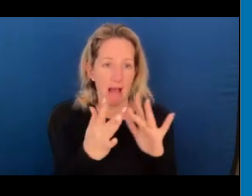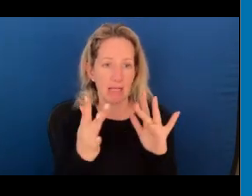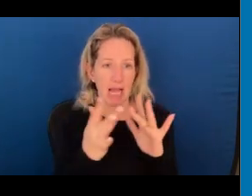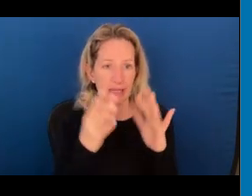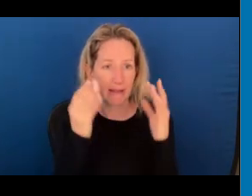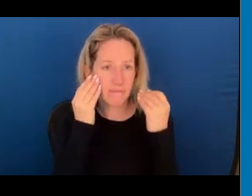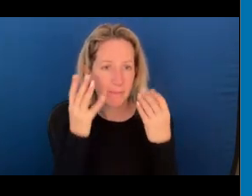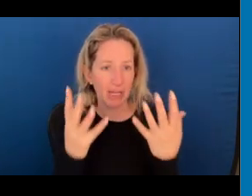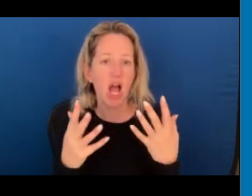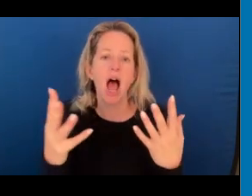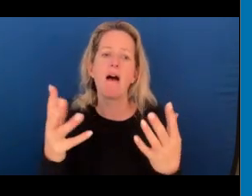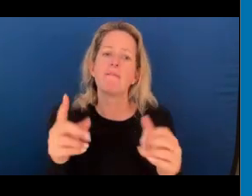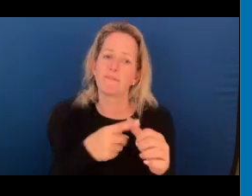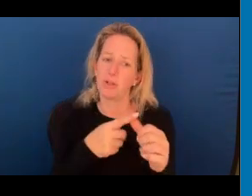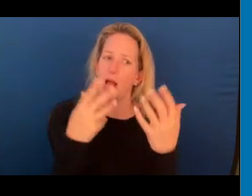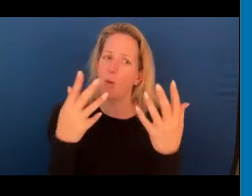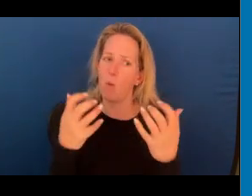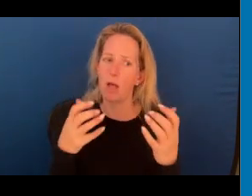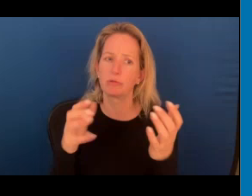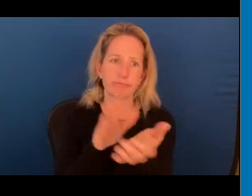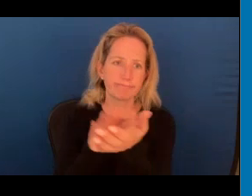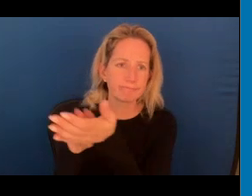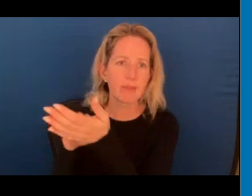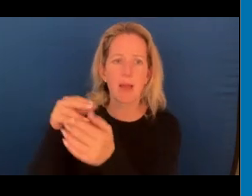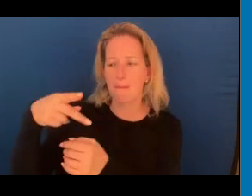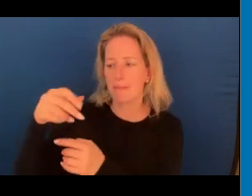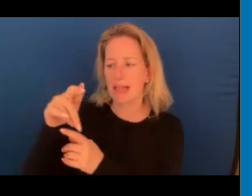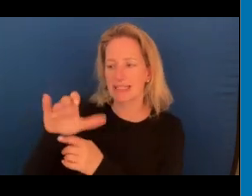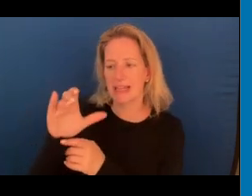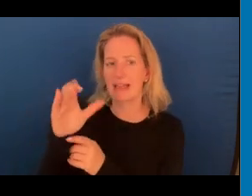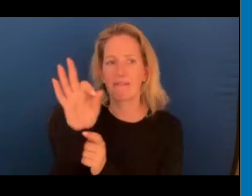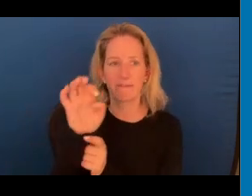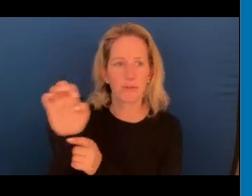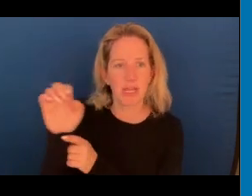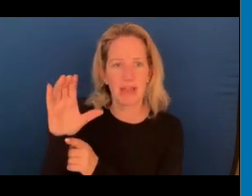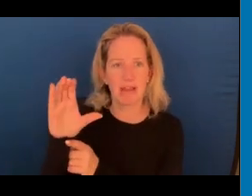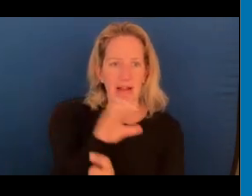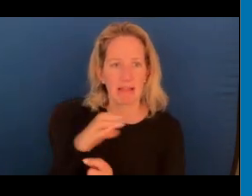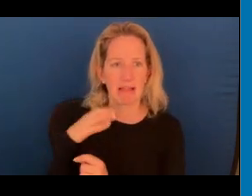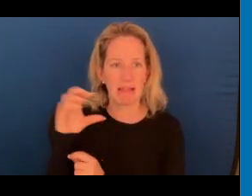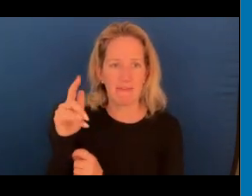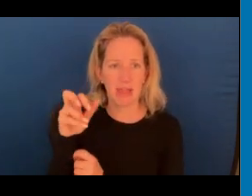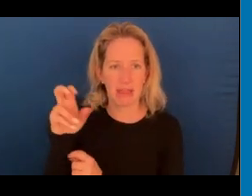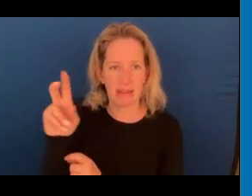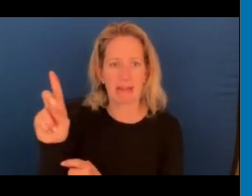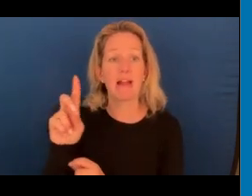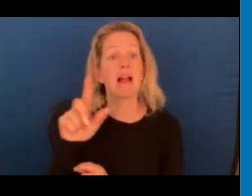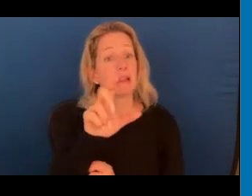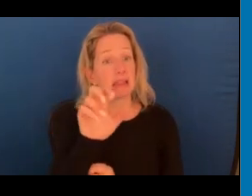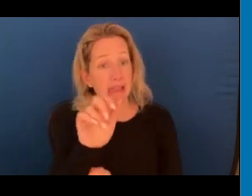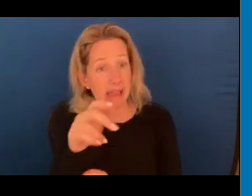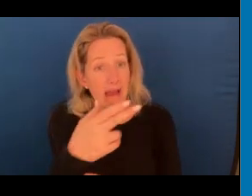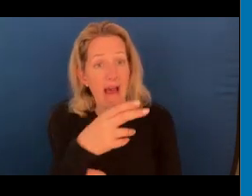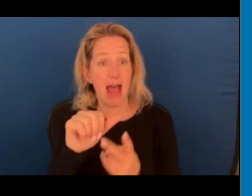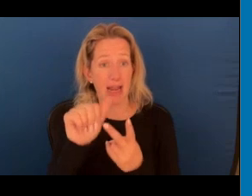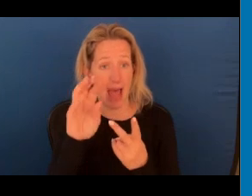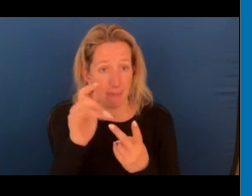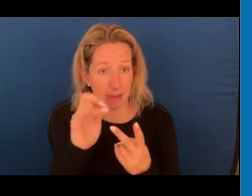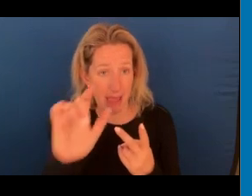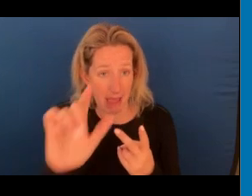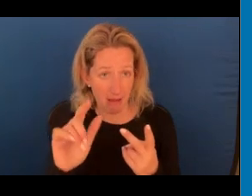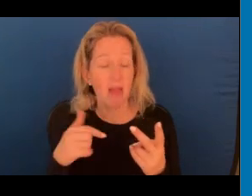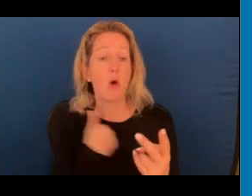finish with a shout out to Plastic Free Cleveland and Leah and Abigail. When we first started this work, we met them during one